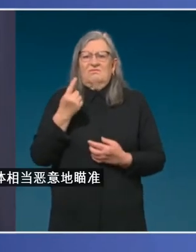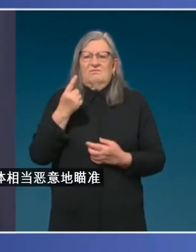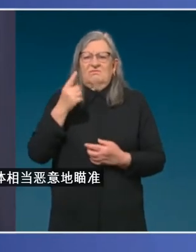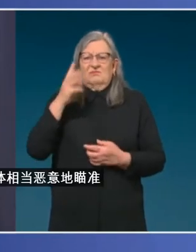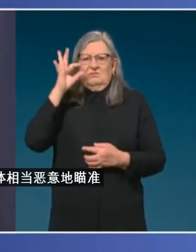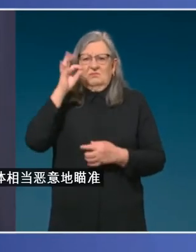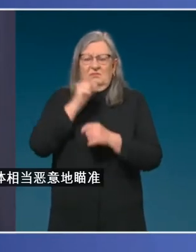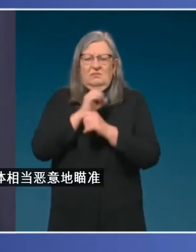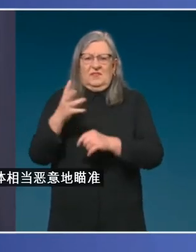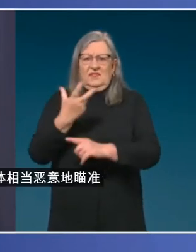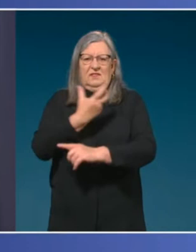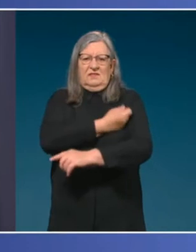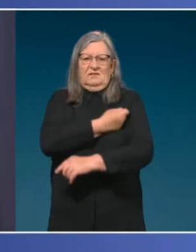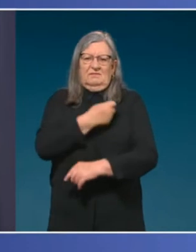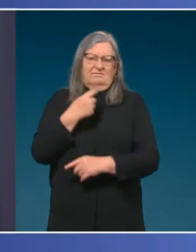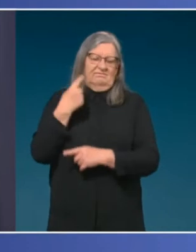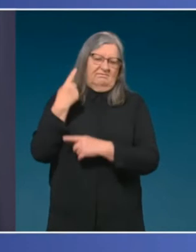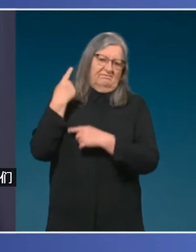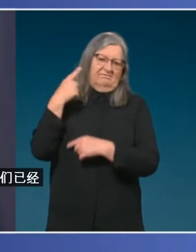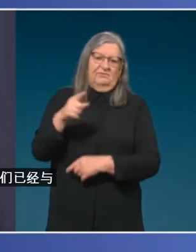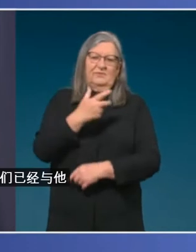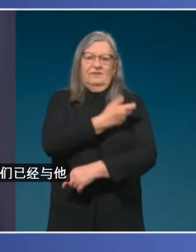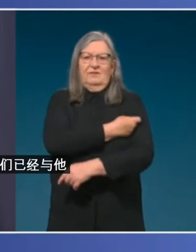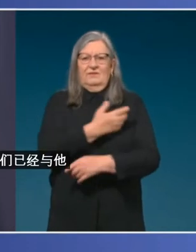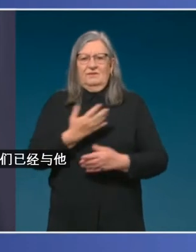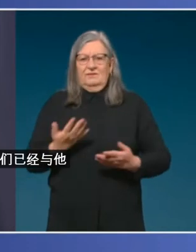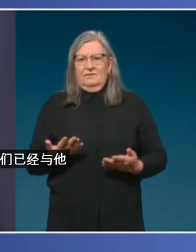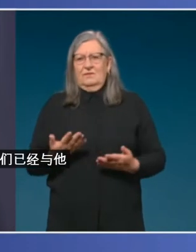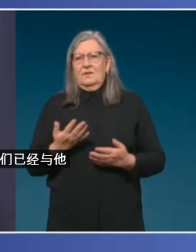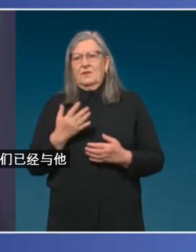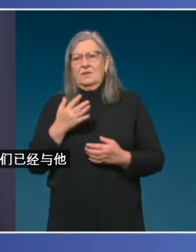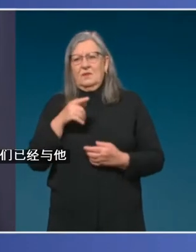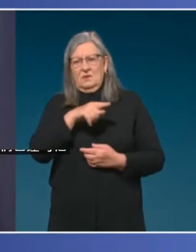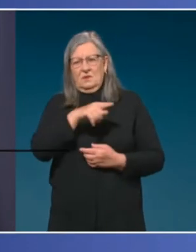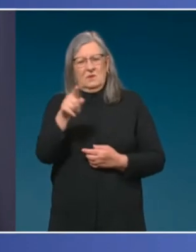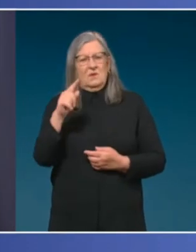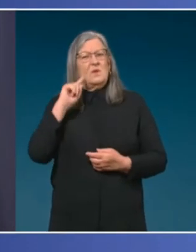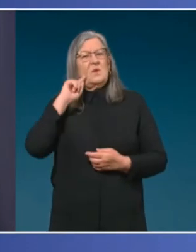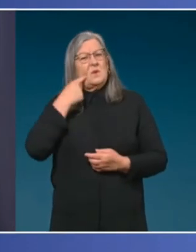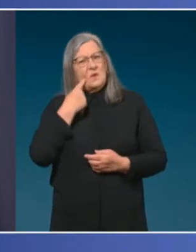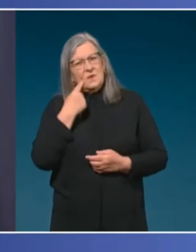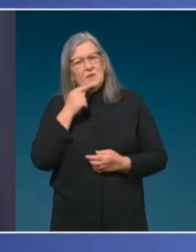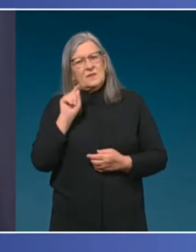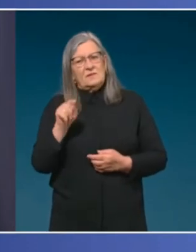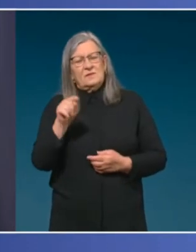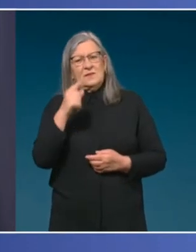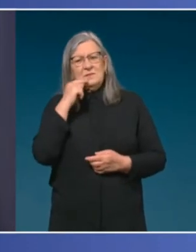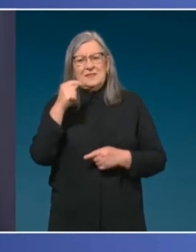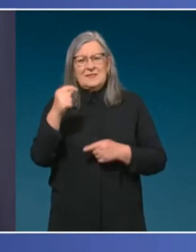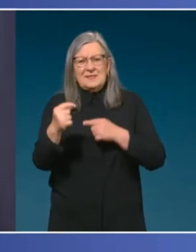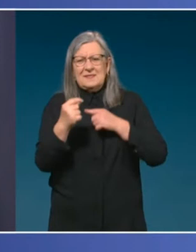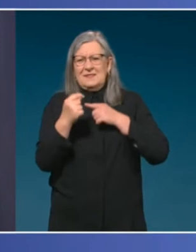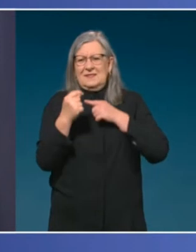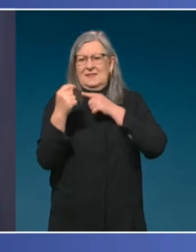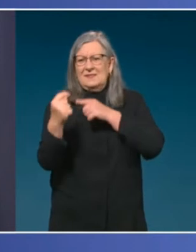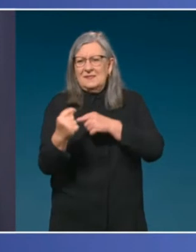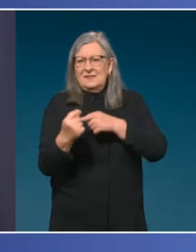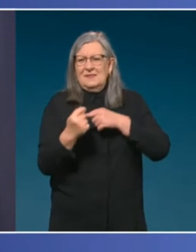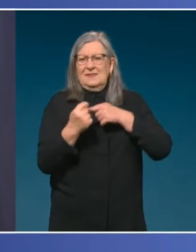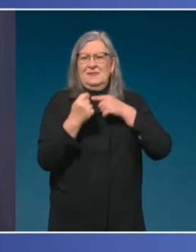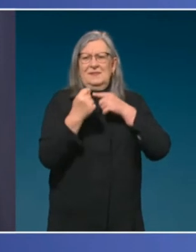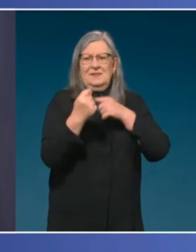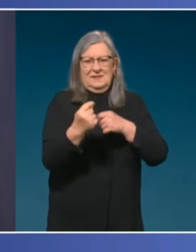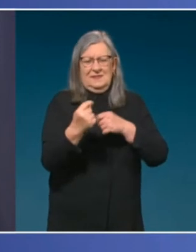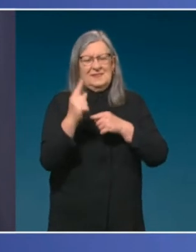groups, and we're beginning to fight. We've been fighting against that for a long while, but we're beginning to win that fight. And I think the